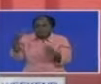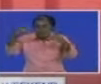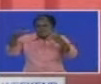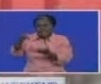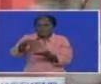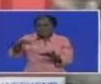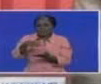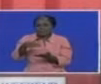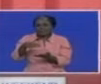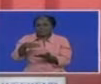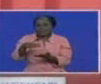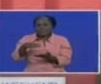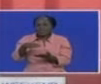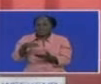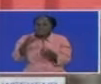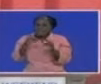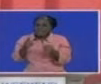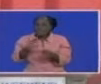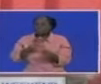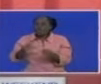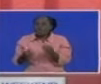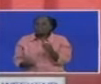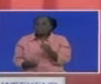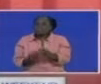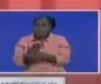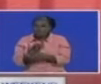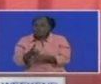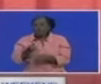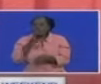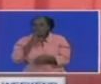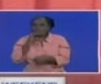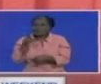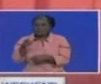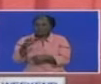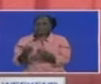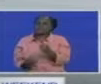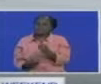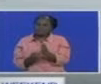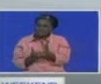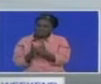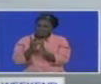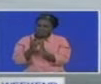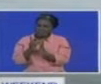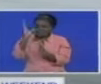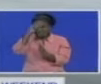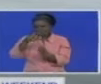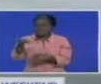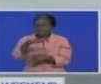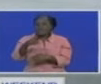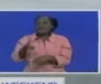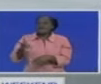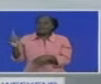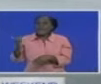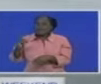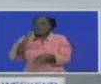across the whole country, but there is no source of the water, that's a development that will be misplaced. Nairobi gets its water